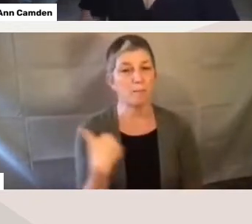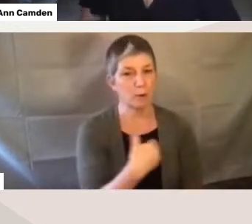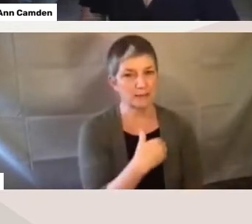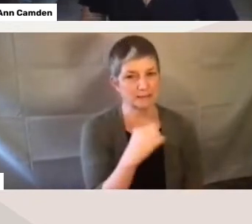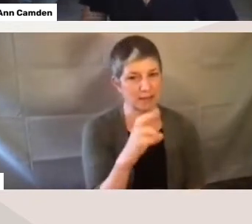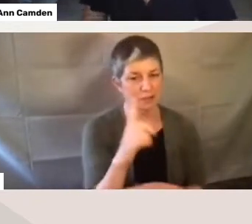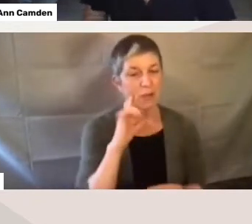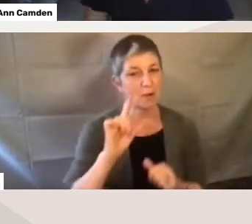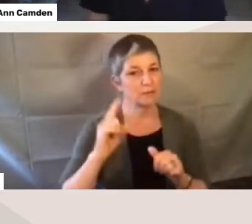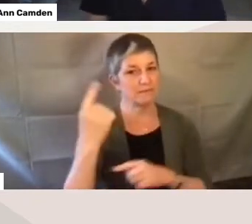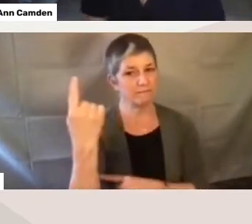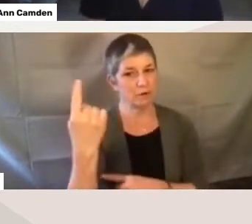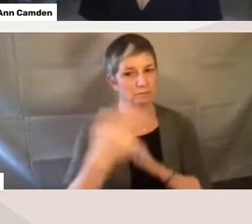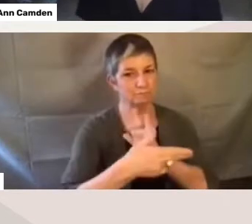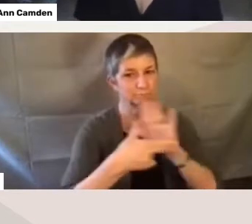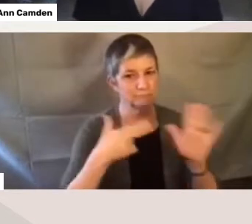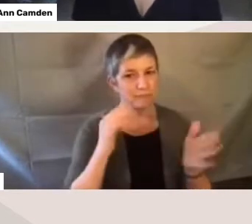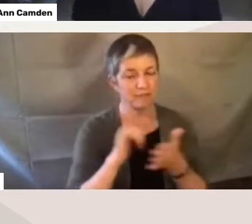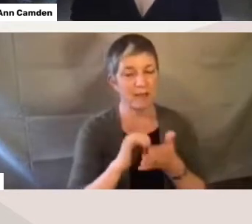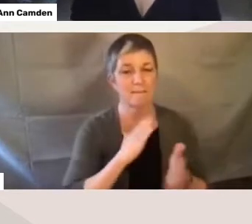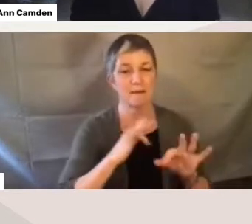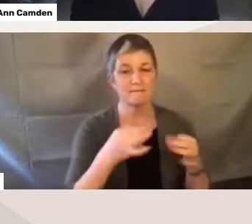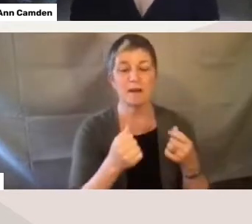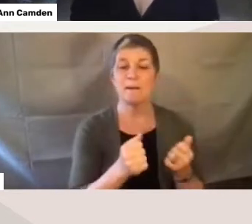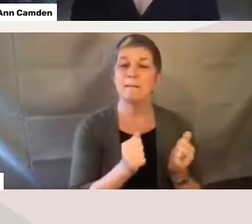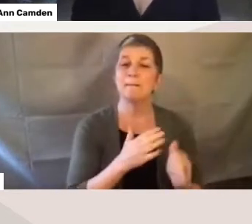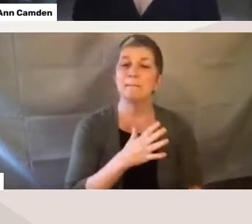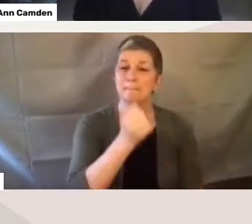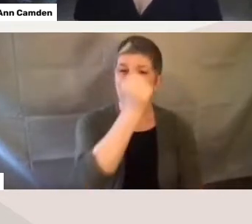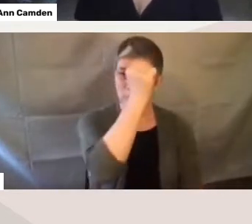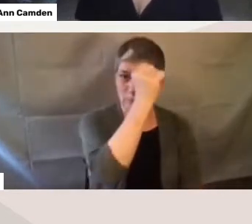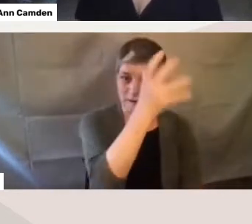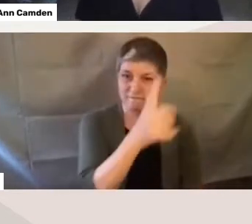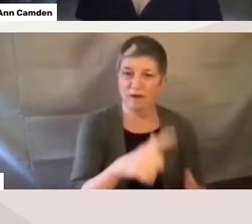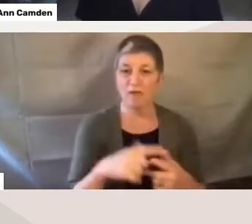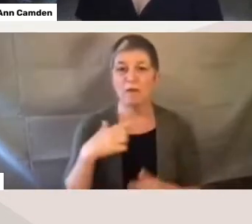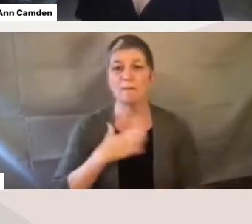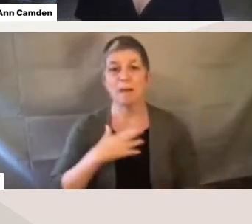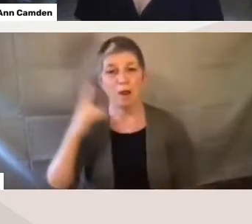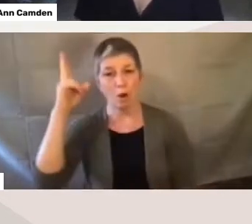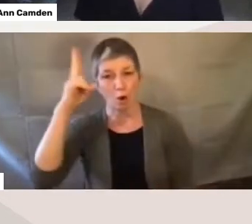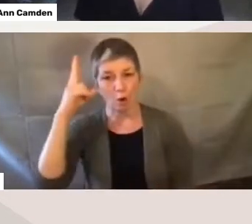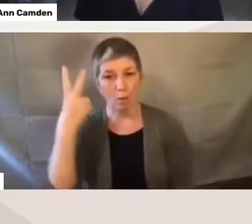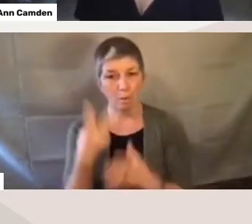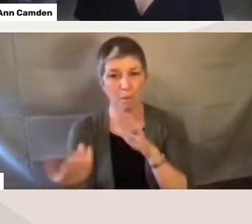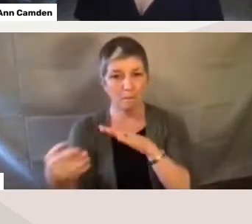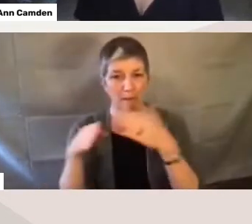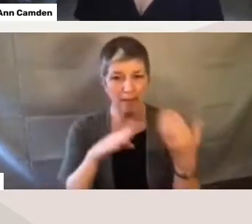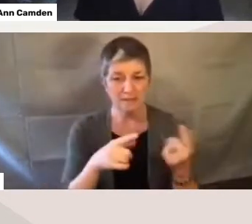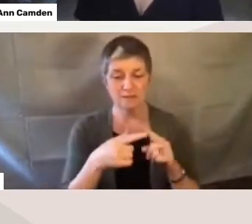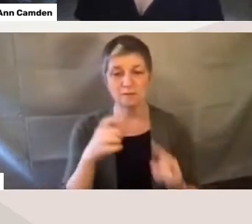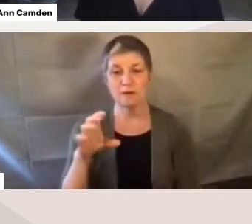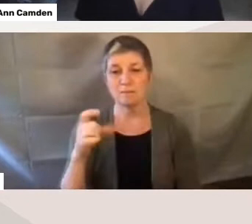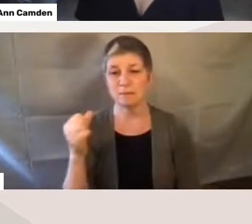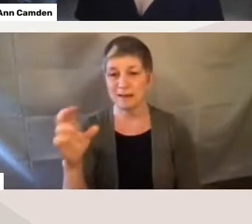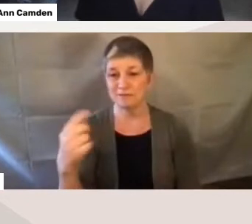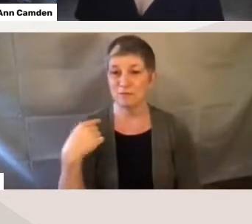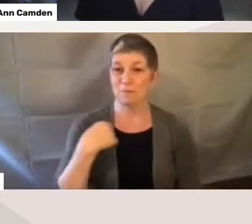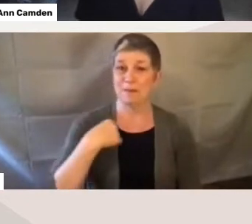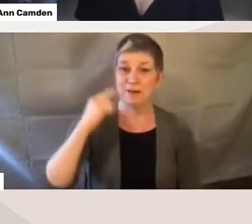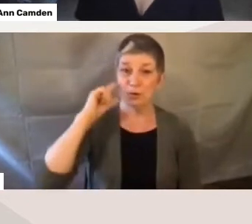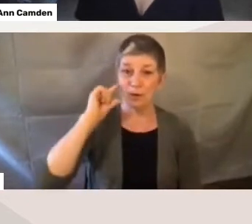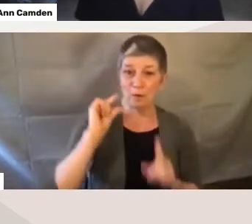case in the family, but my grandfather and an uncle. So to me, to hear the word you